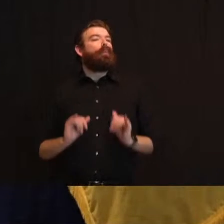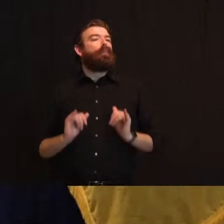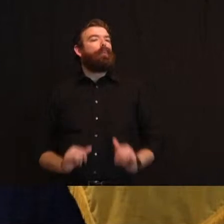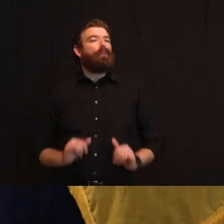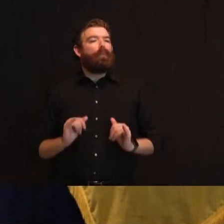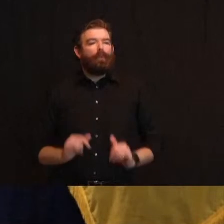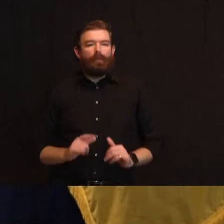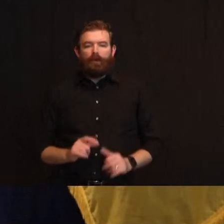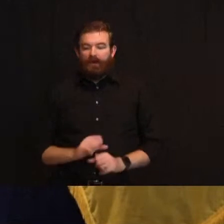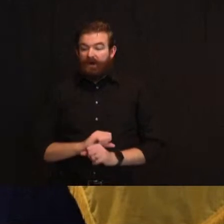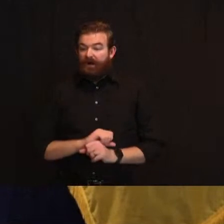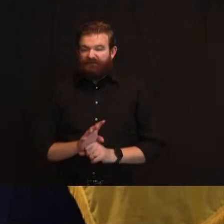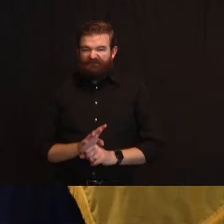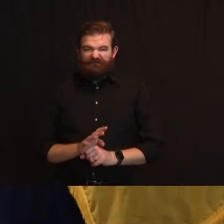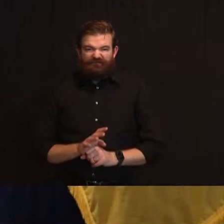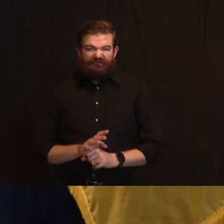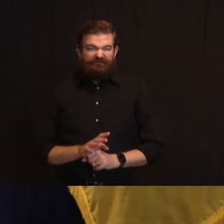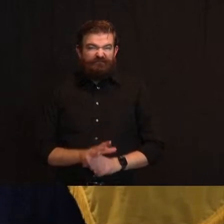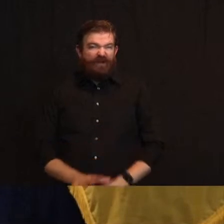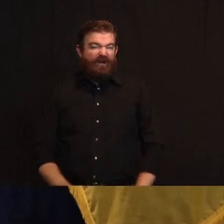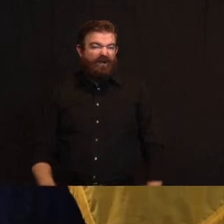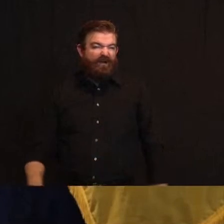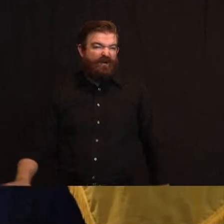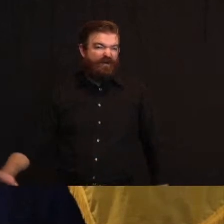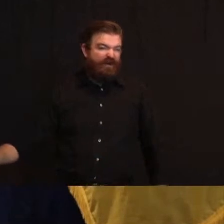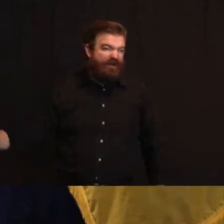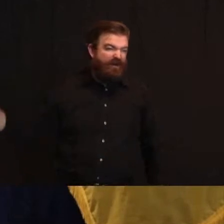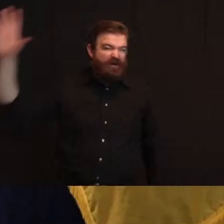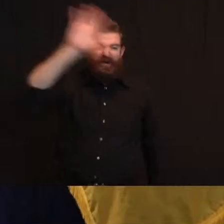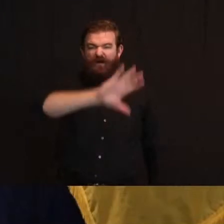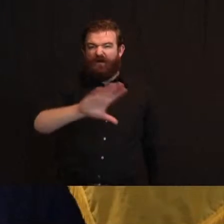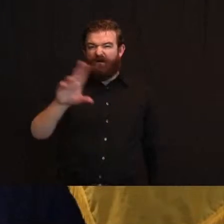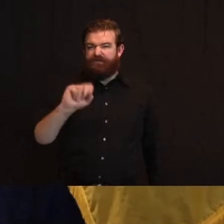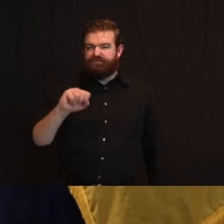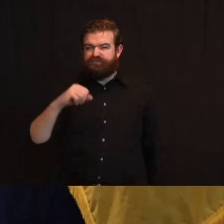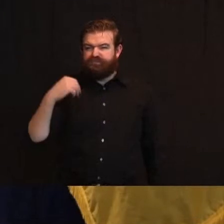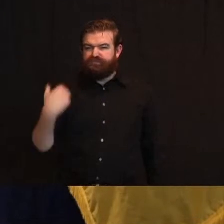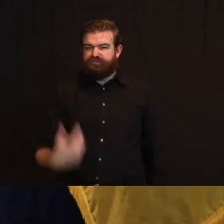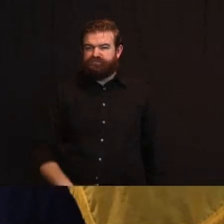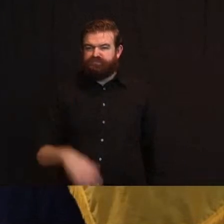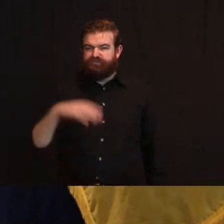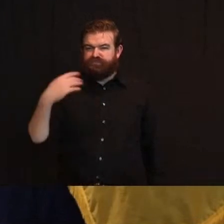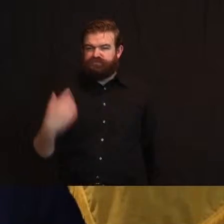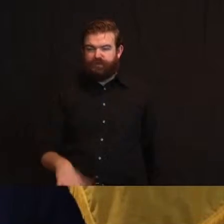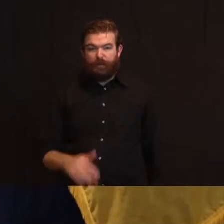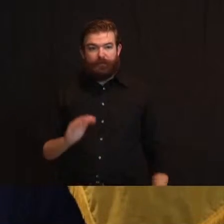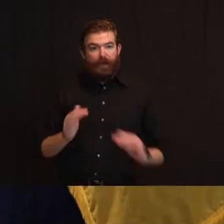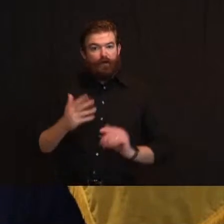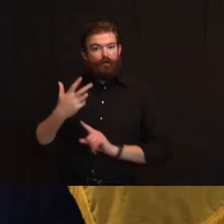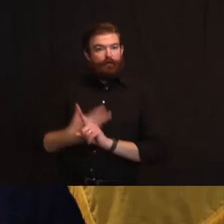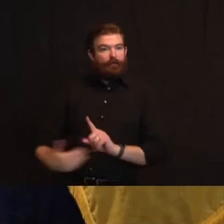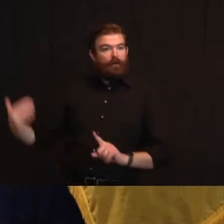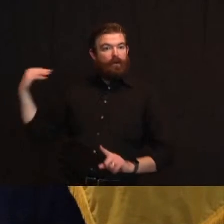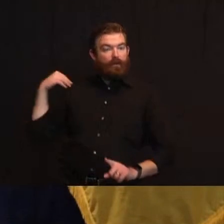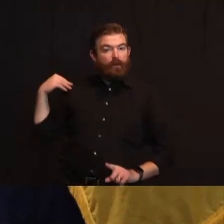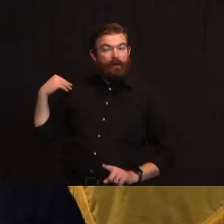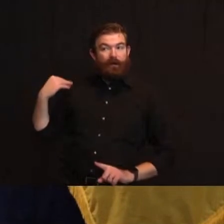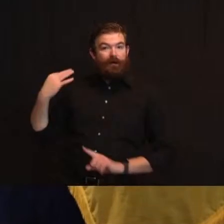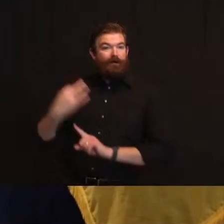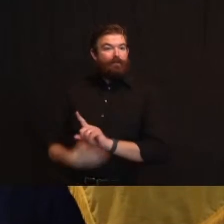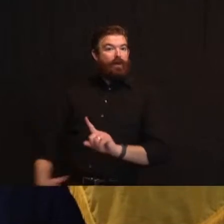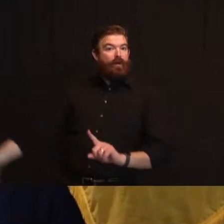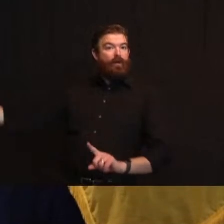you compare it to 9 months ago, even 3 months ago, right? It's dramatically worse. This is back to the comment we made the other